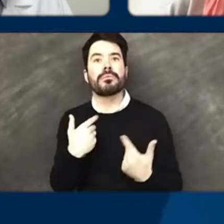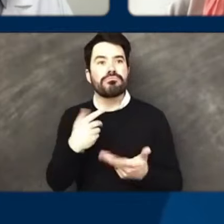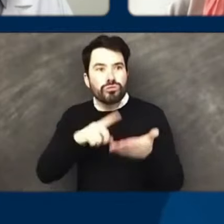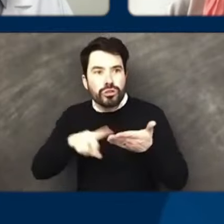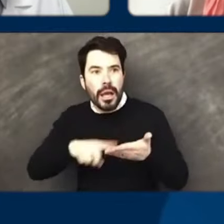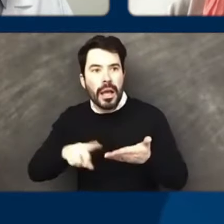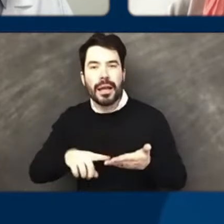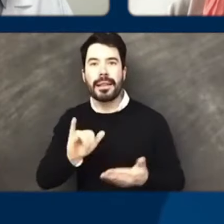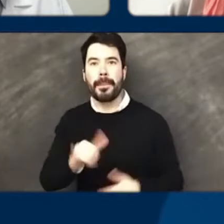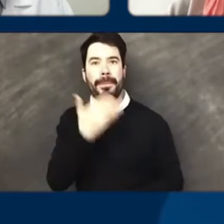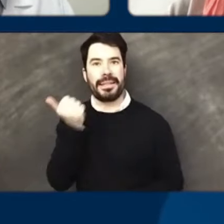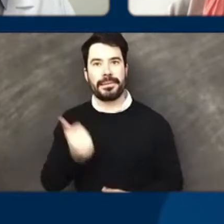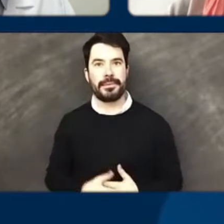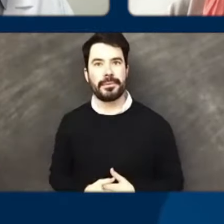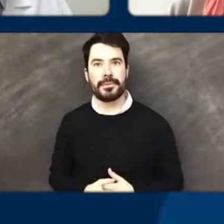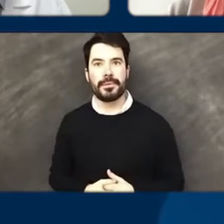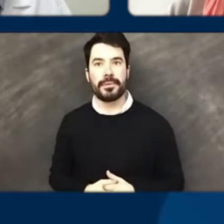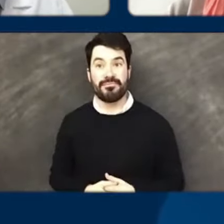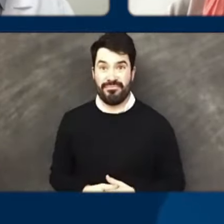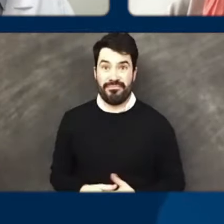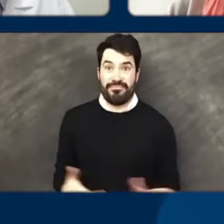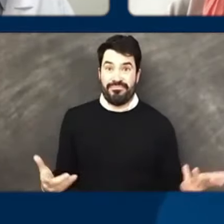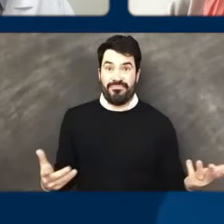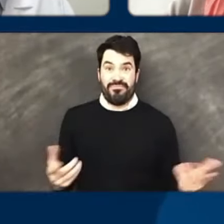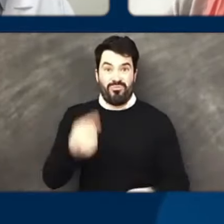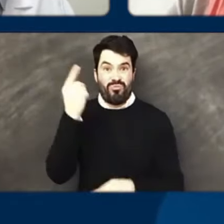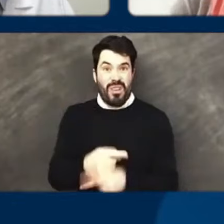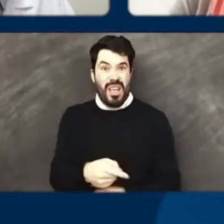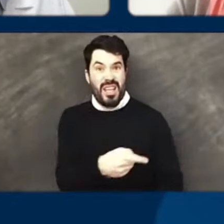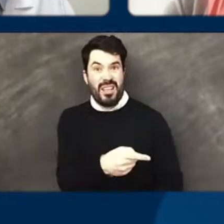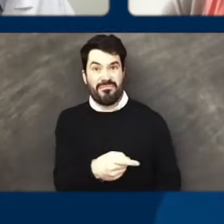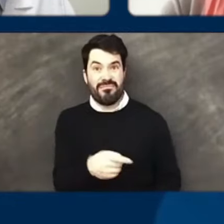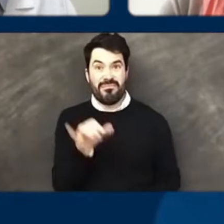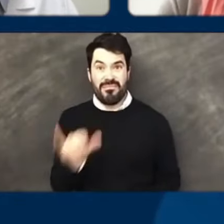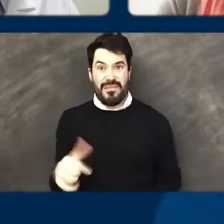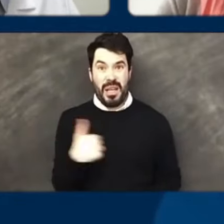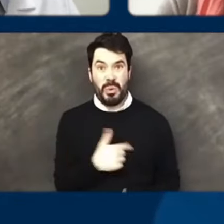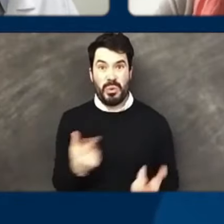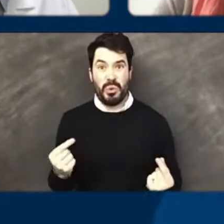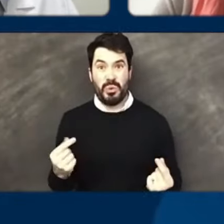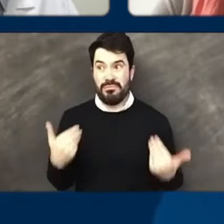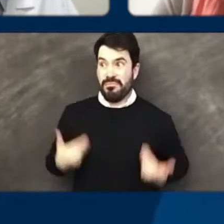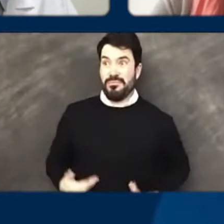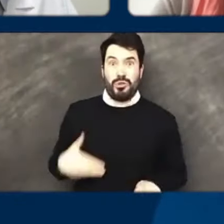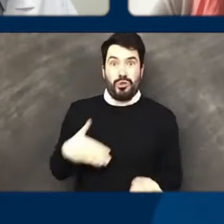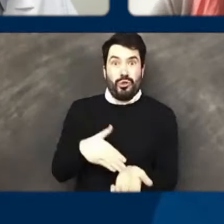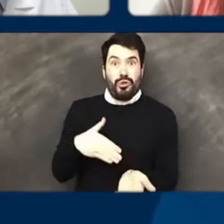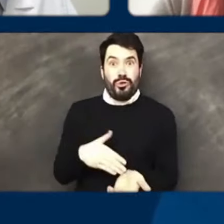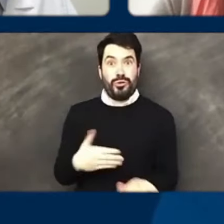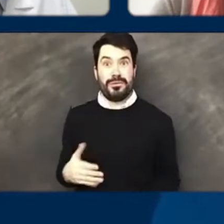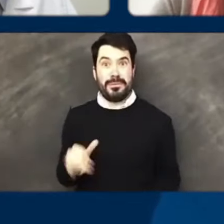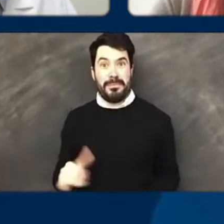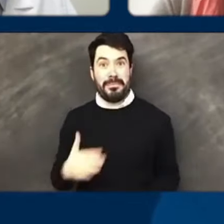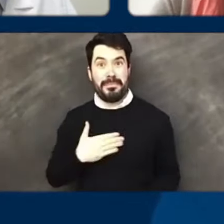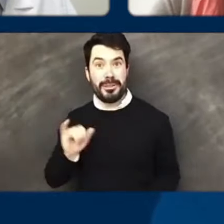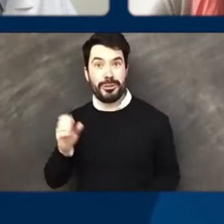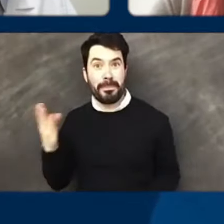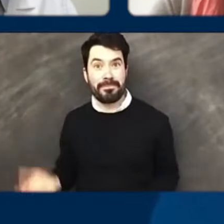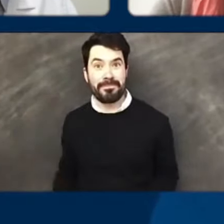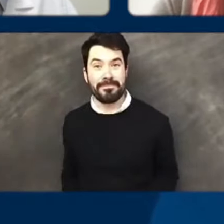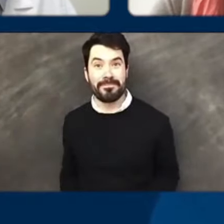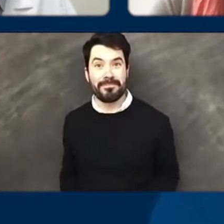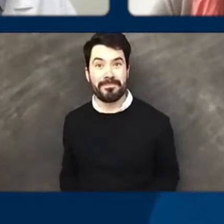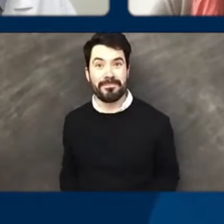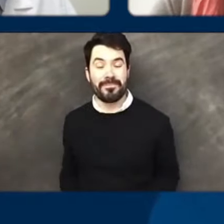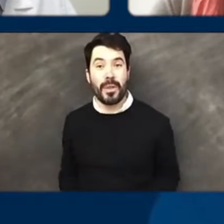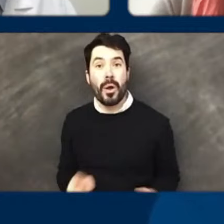Right, and then this is what we do, and this is why we come to work in the morning and why we're here. But we also have the advantage that we have blood